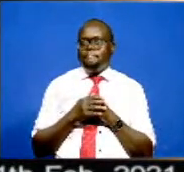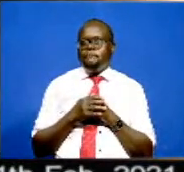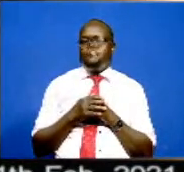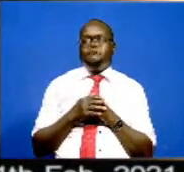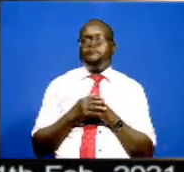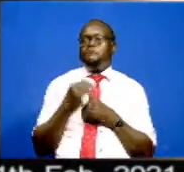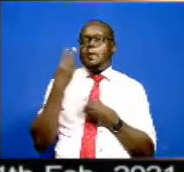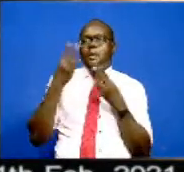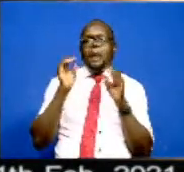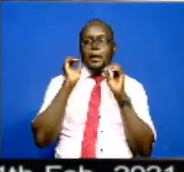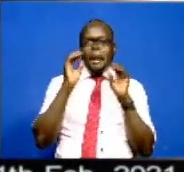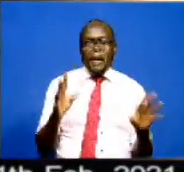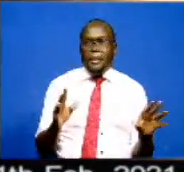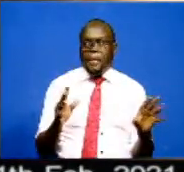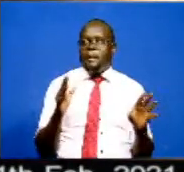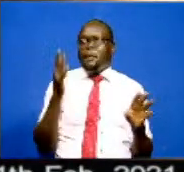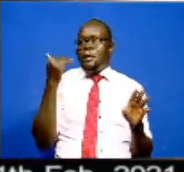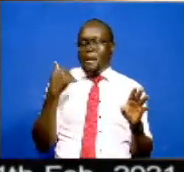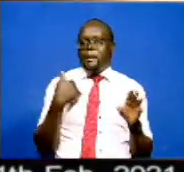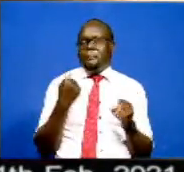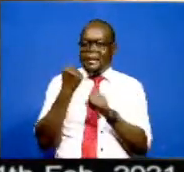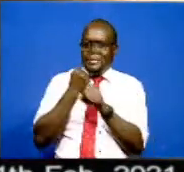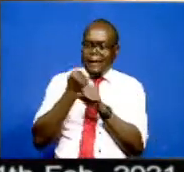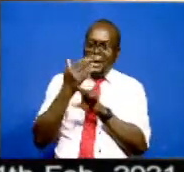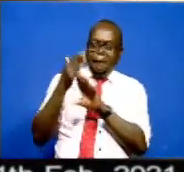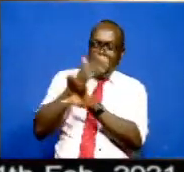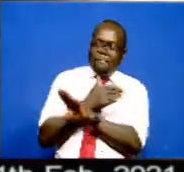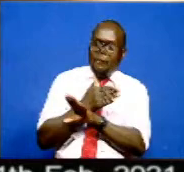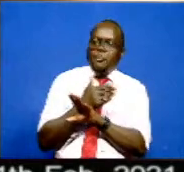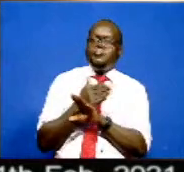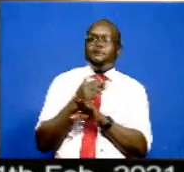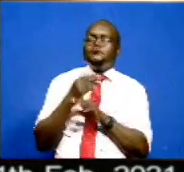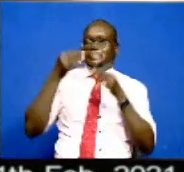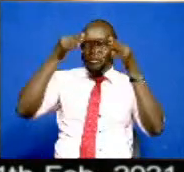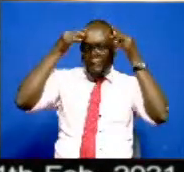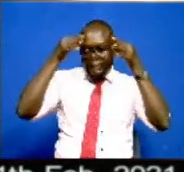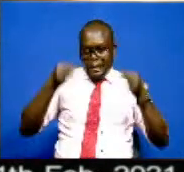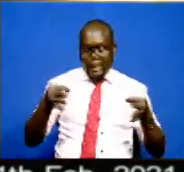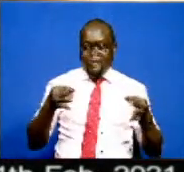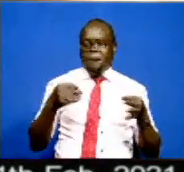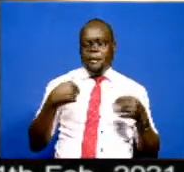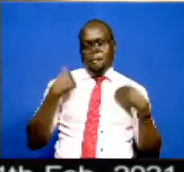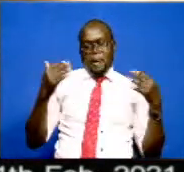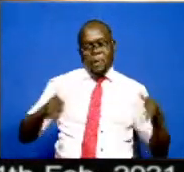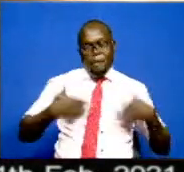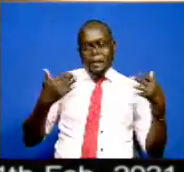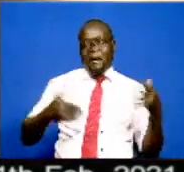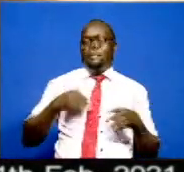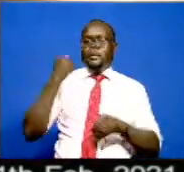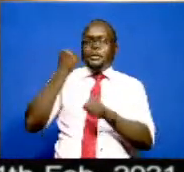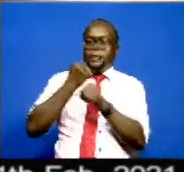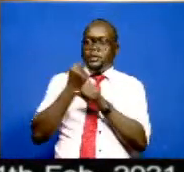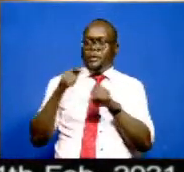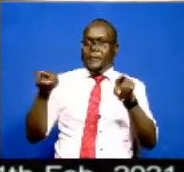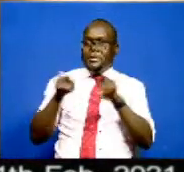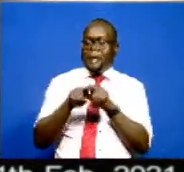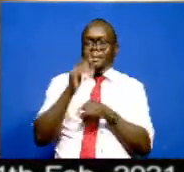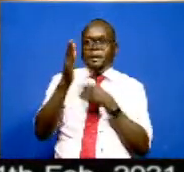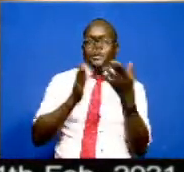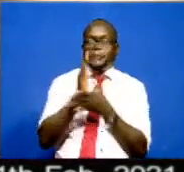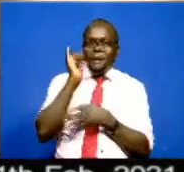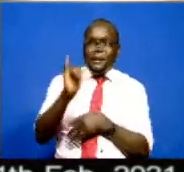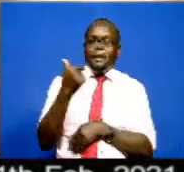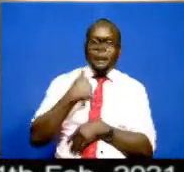worry. I've been impeached before for taking a stance, and I would be happy to take the same stance to ensure that we have